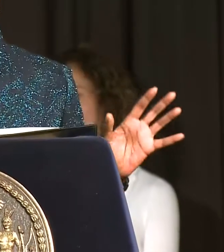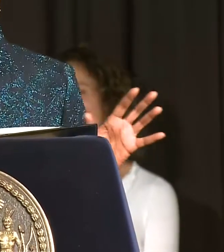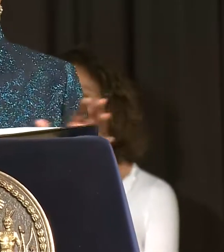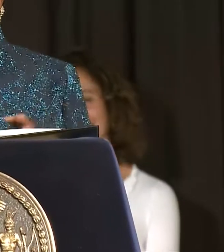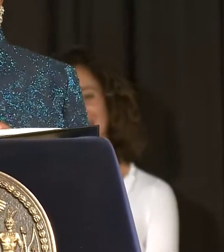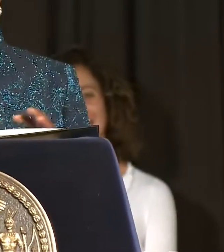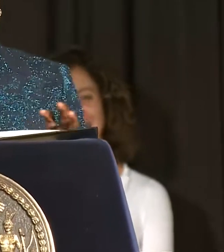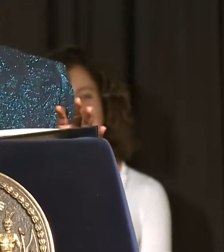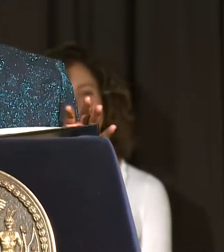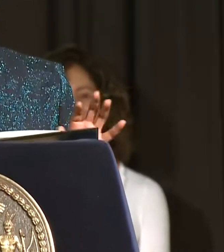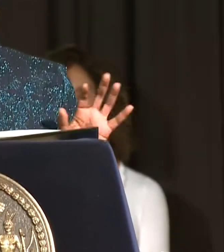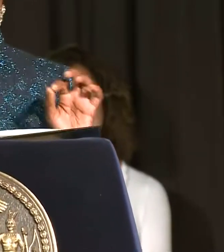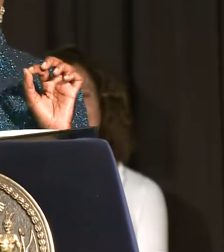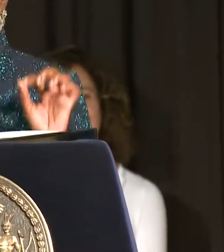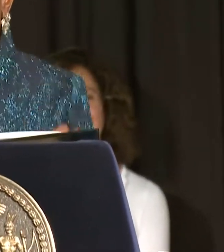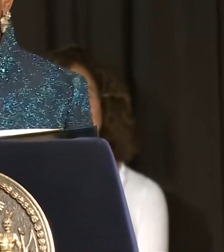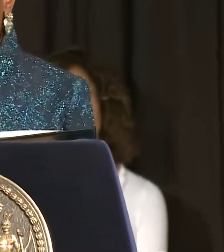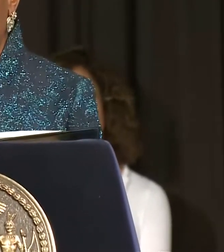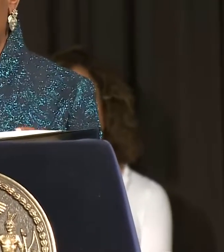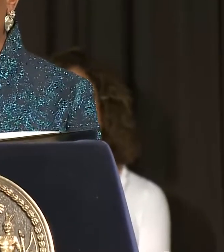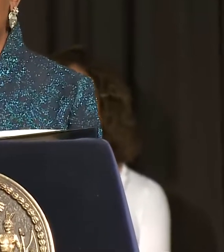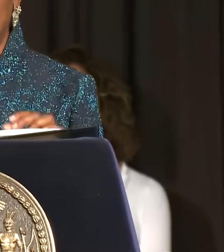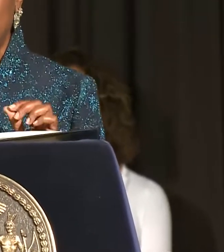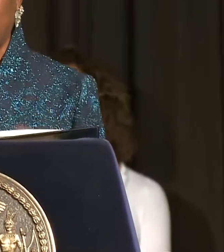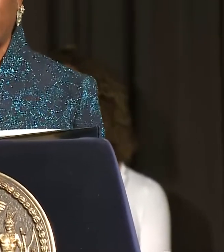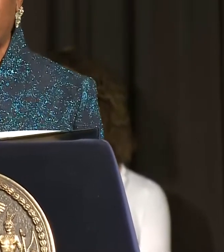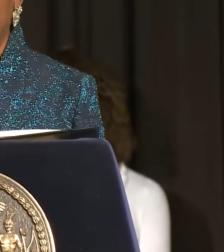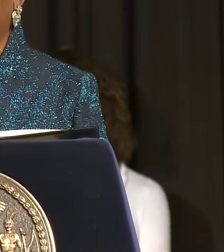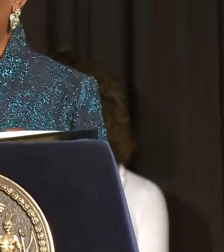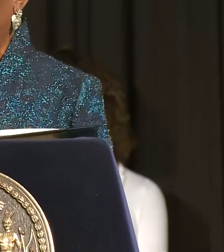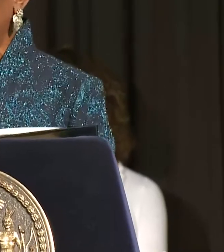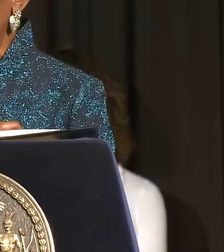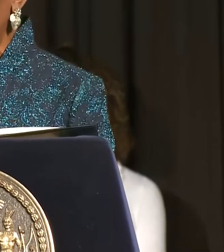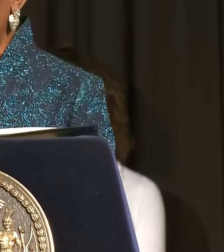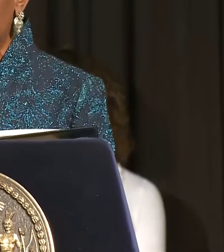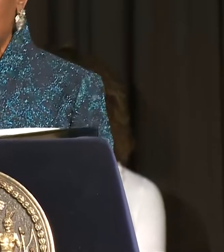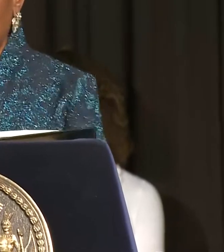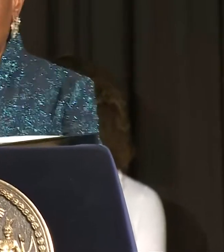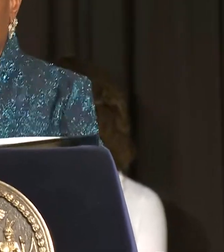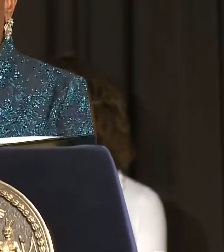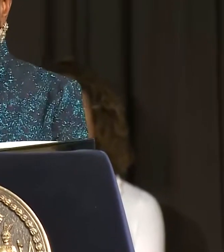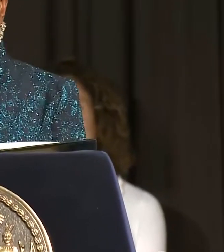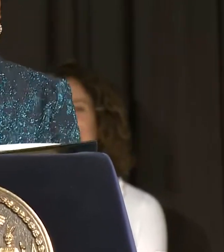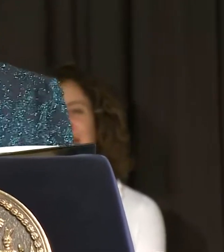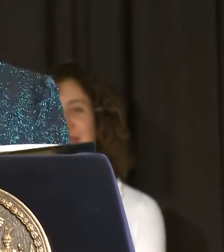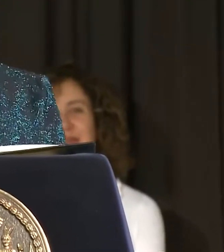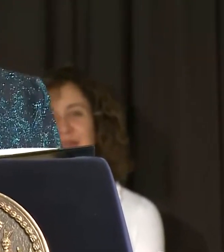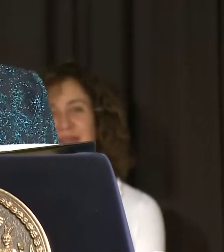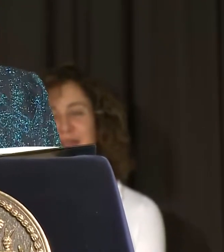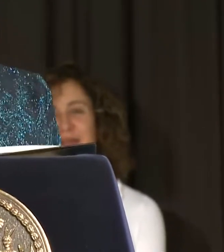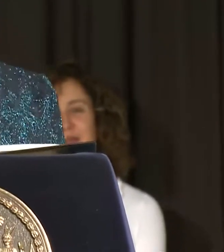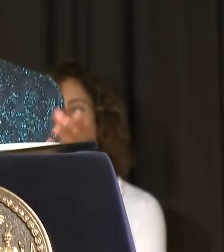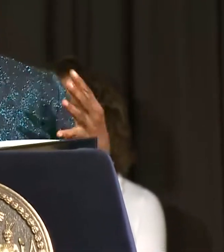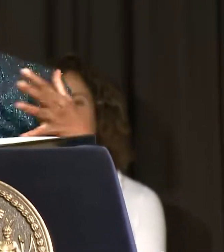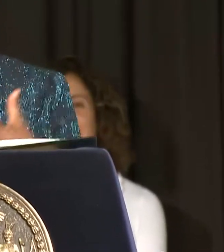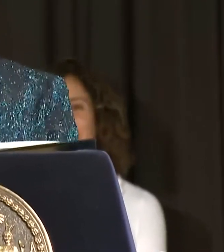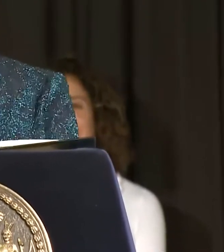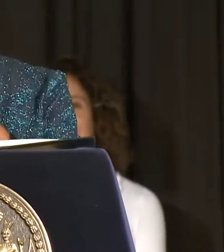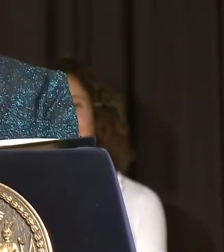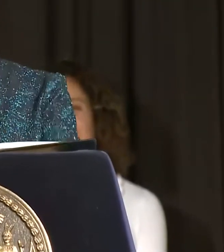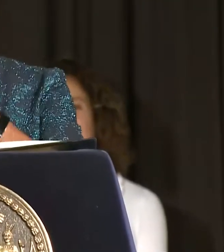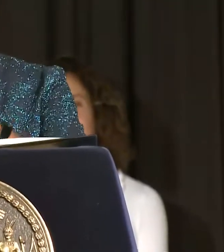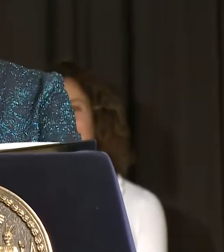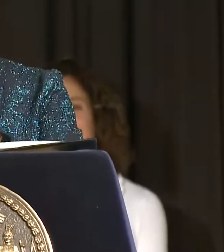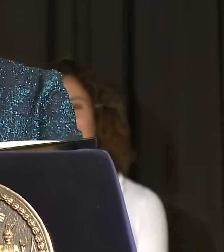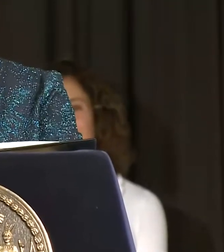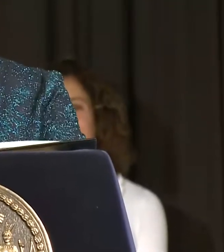up. You'll learn to recognize the signs of mental illness and addiction and gain the skills to respond appropriately and connect